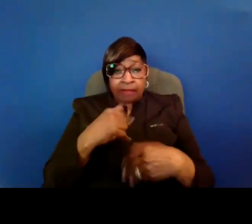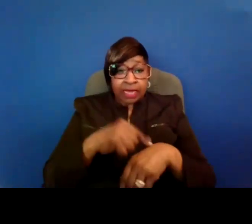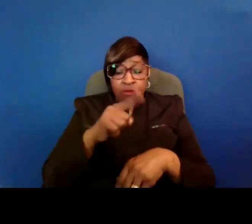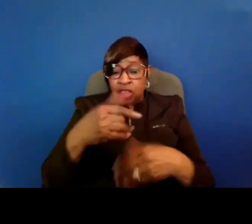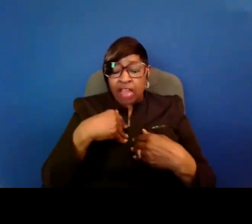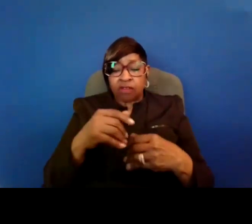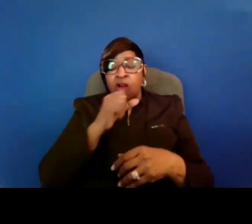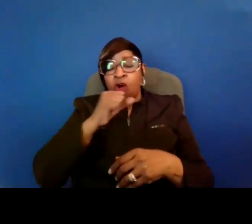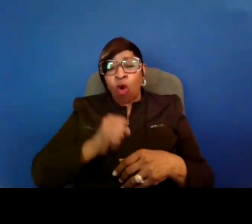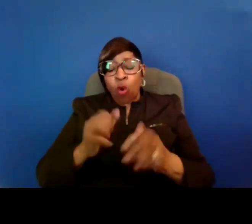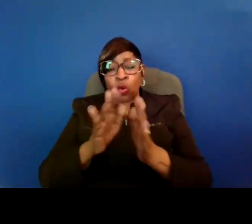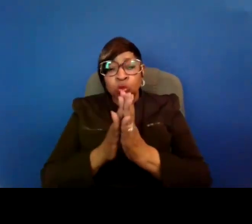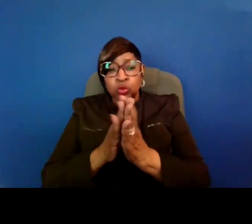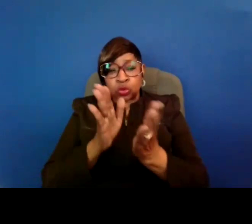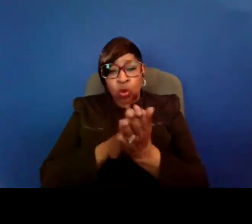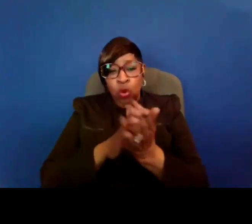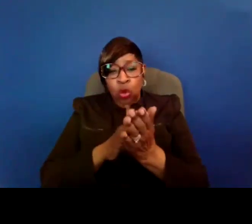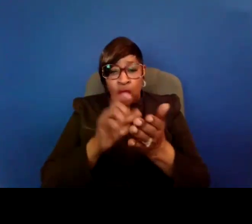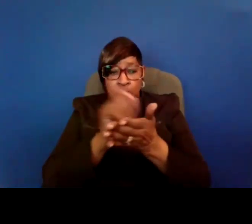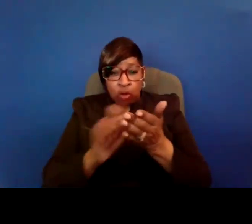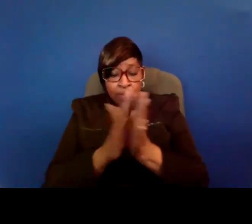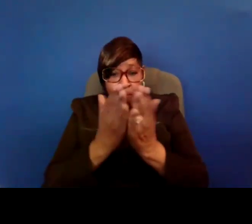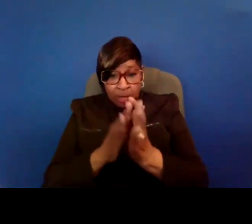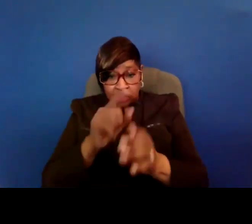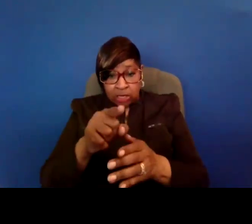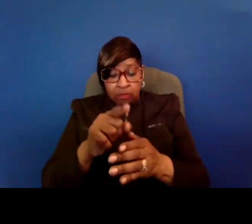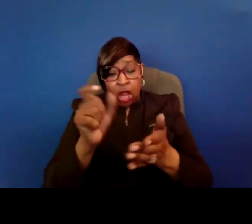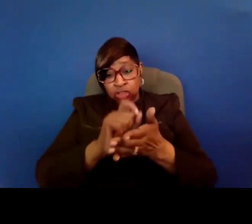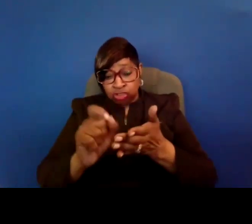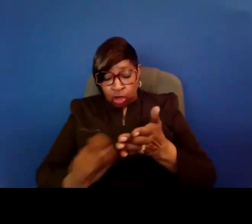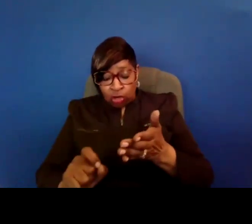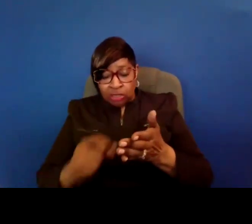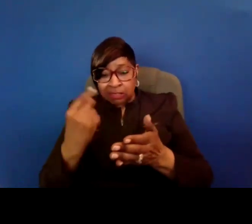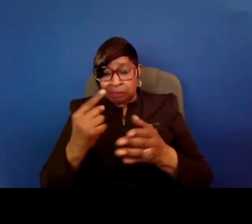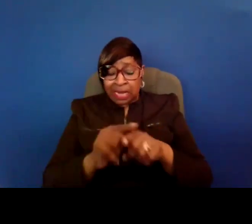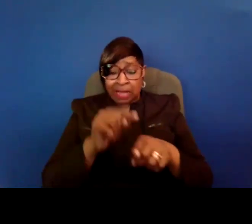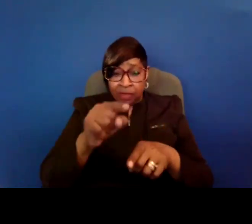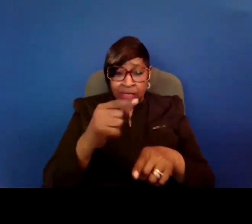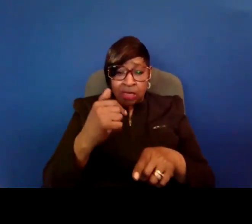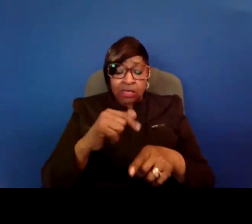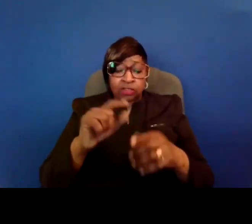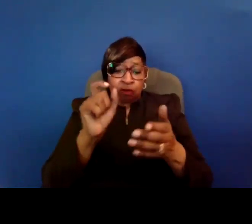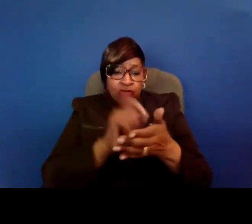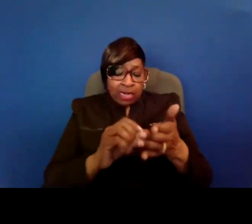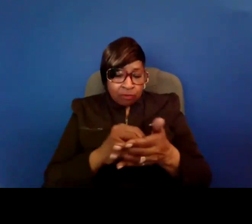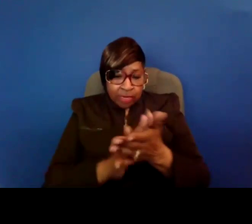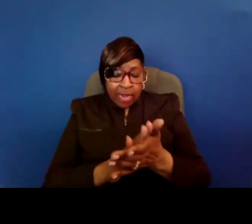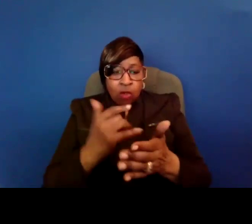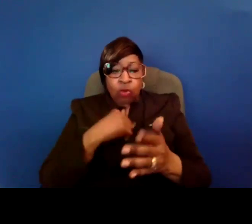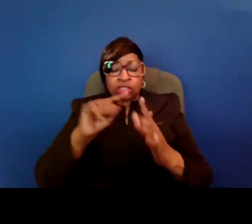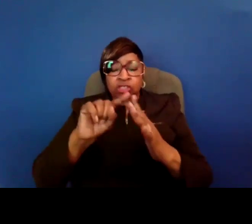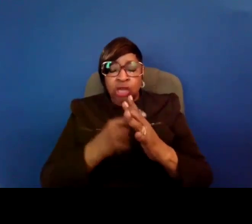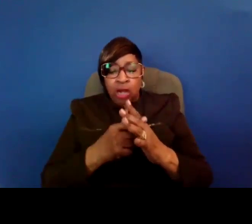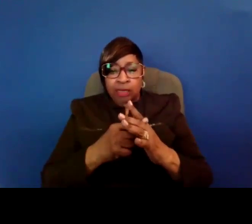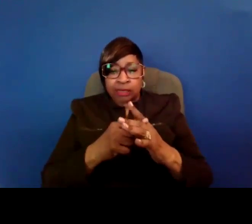old school notebook or journal or something like this, to write it down in there, because we start to access different neurology